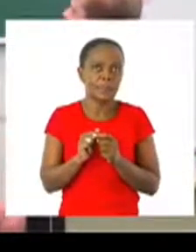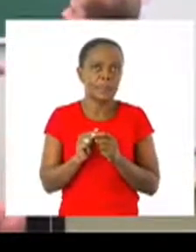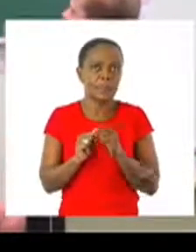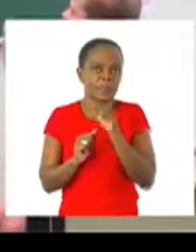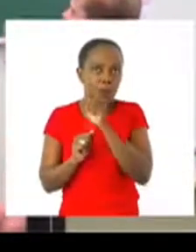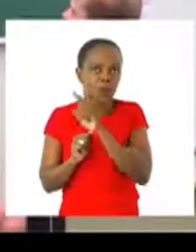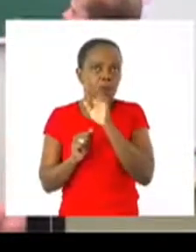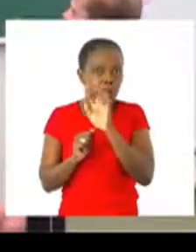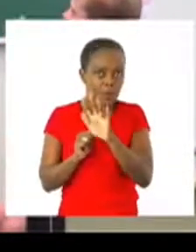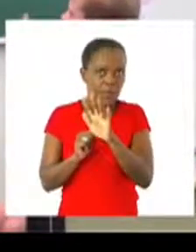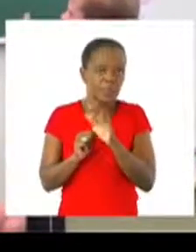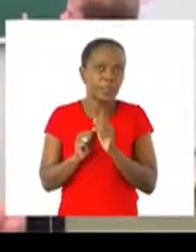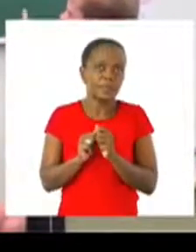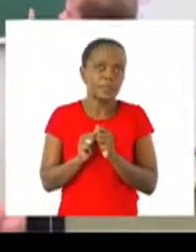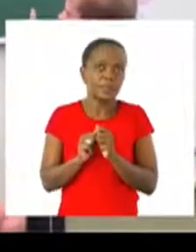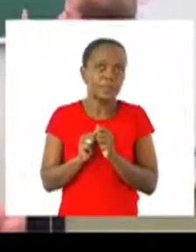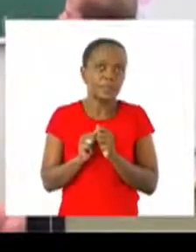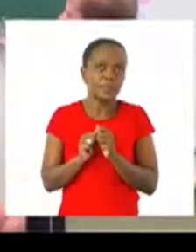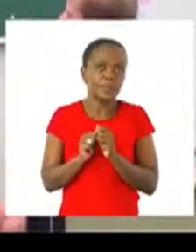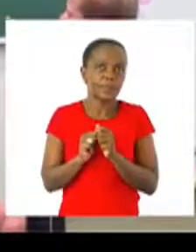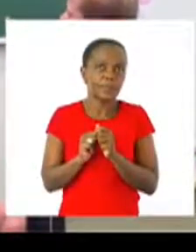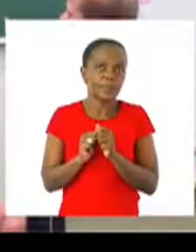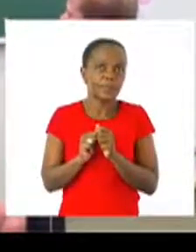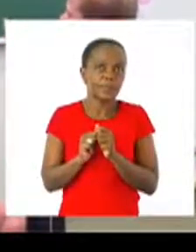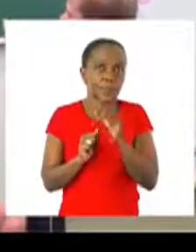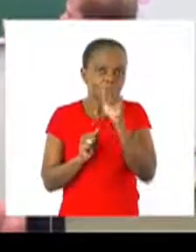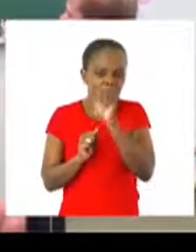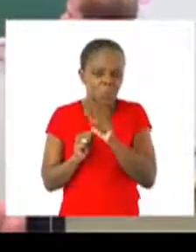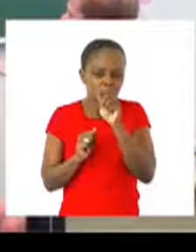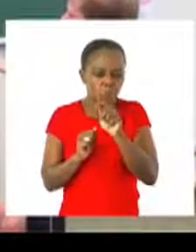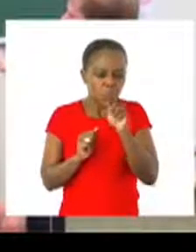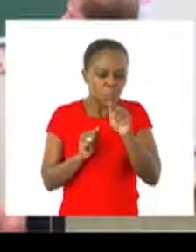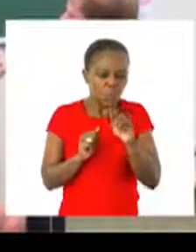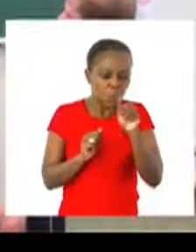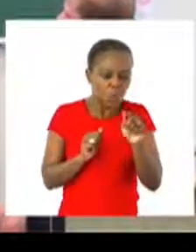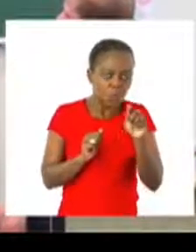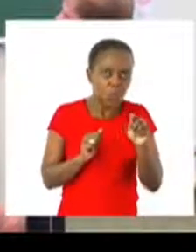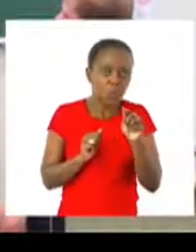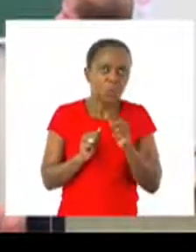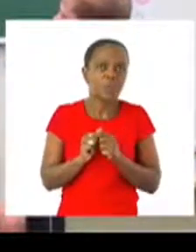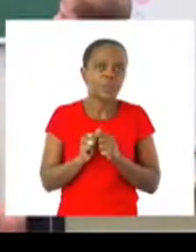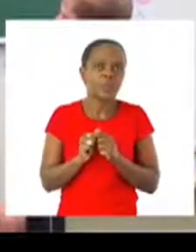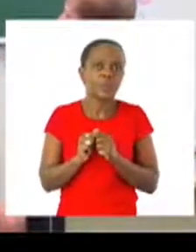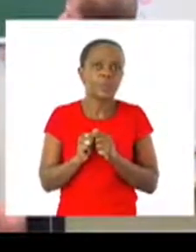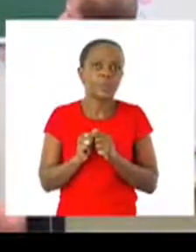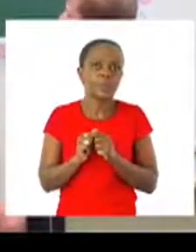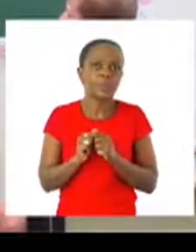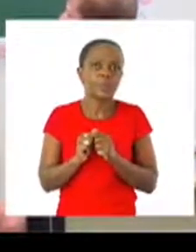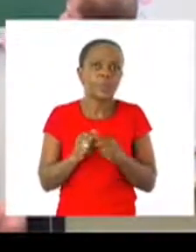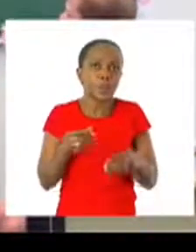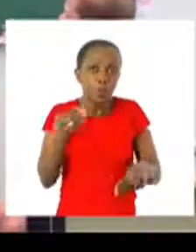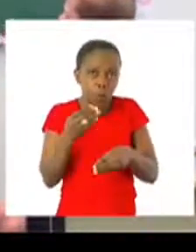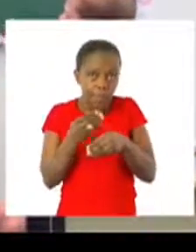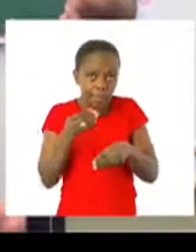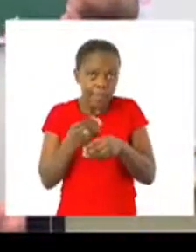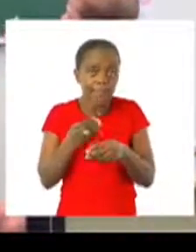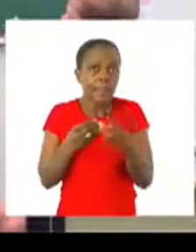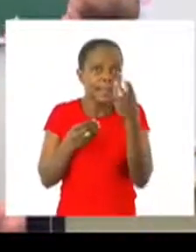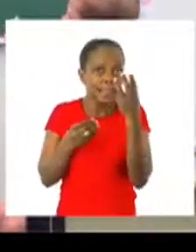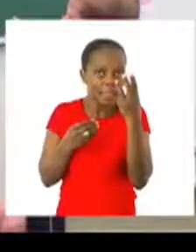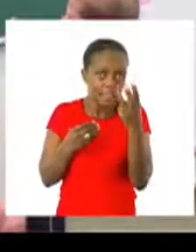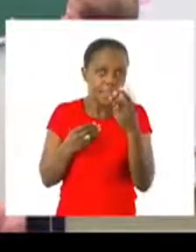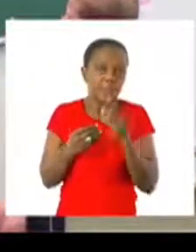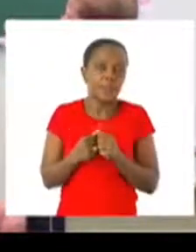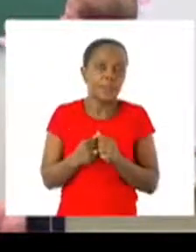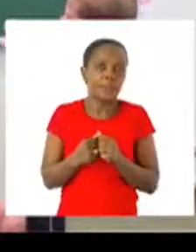15 is a bigger number, so I've written 15 sticks, and I'm going to count on 3. I'm going to add 3